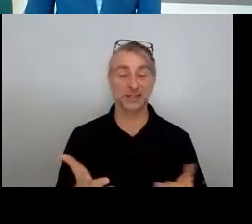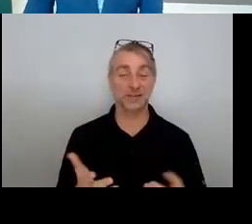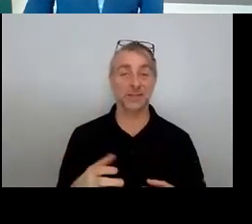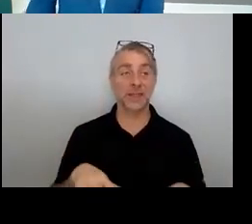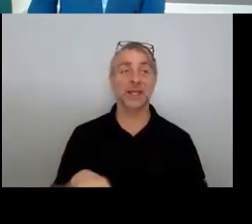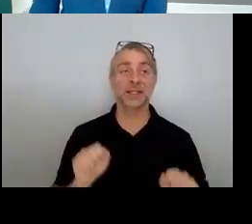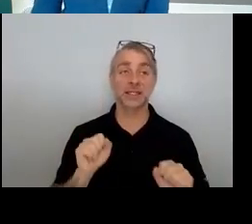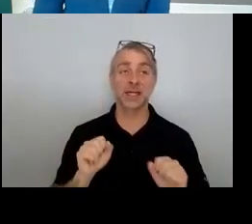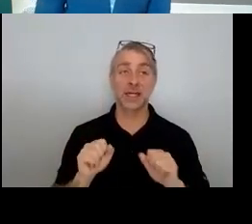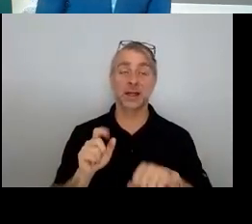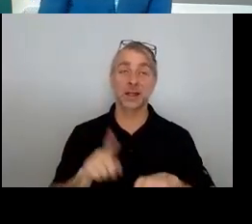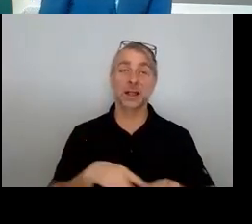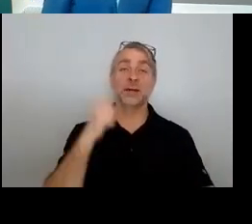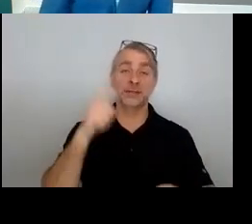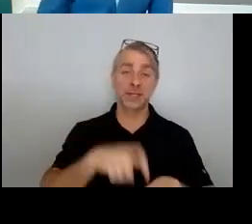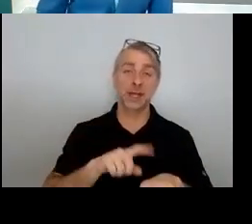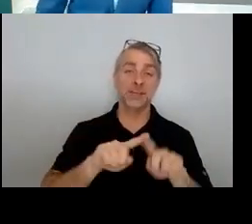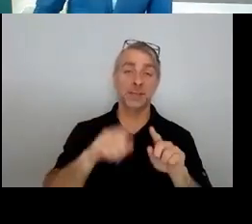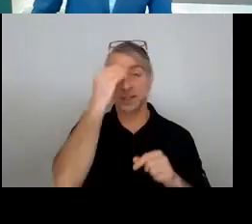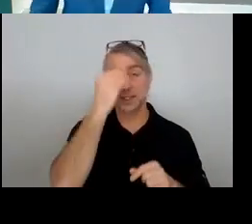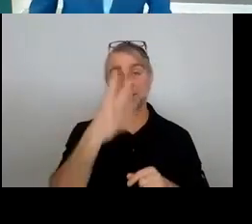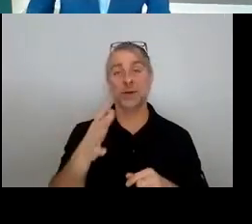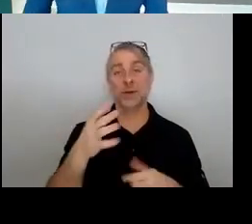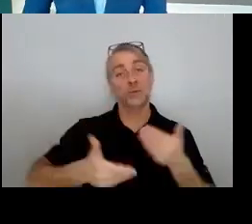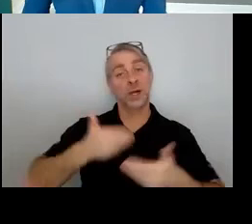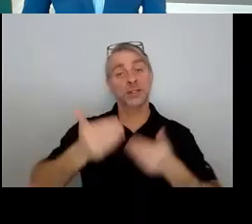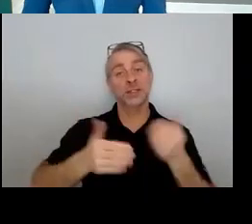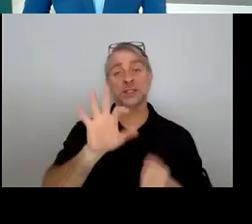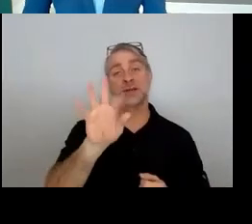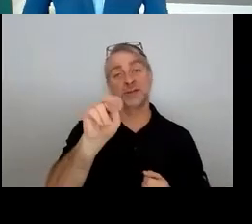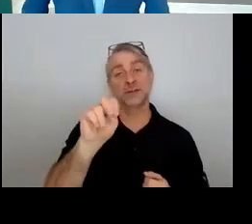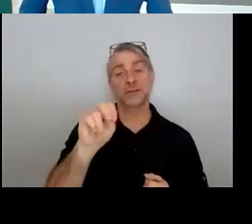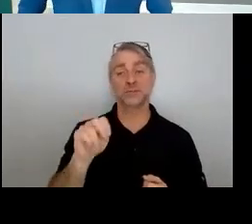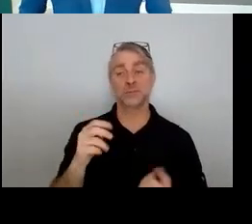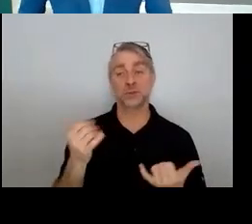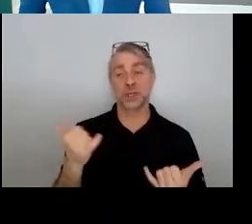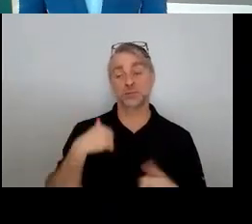process. And I think I'll stop there.